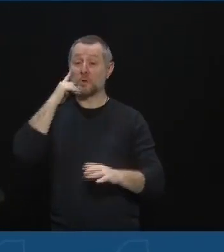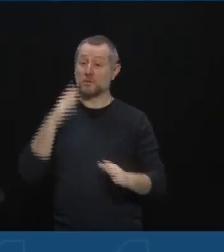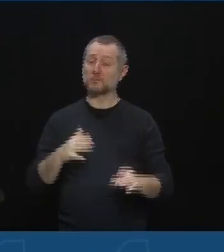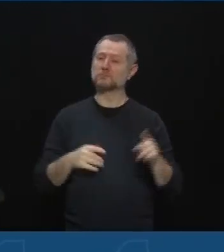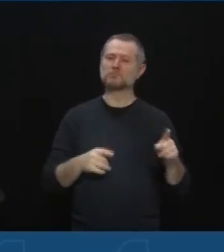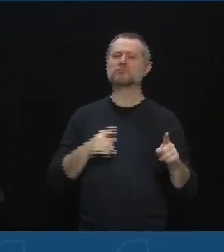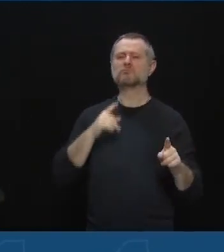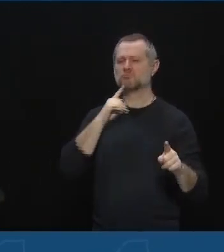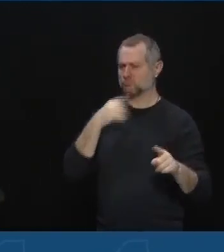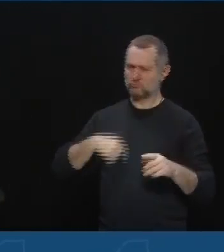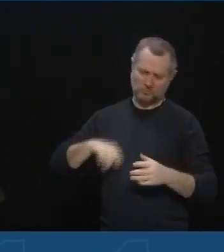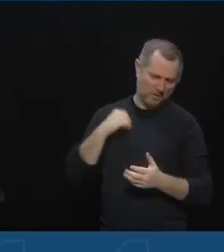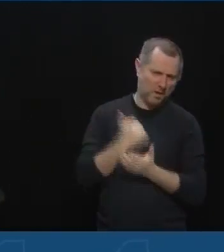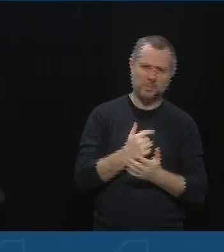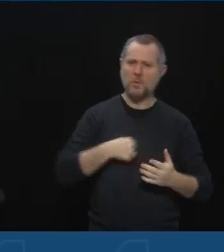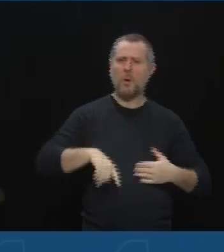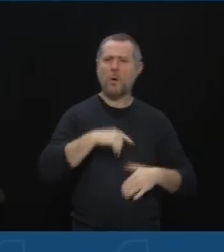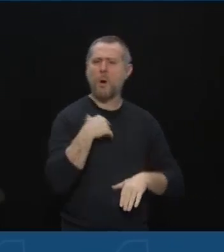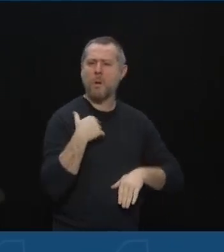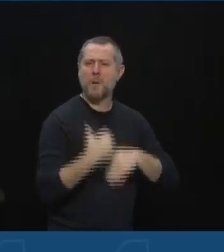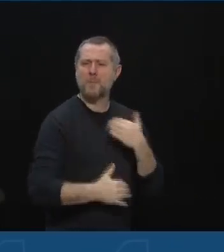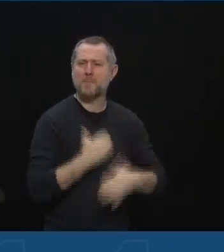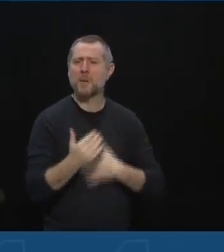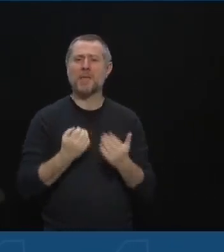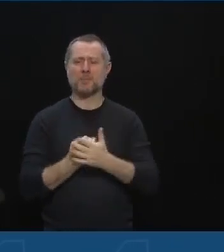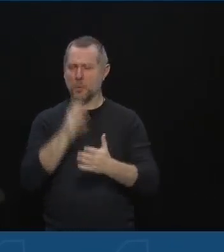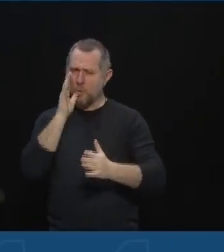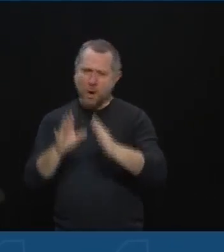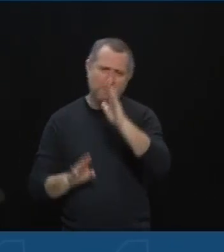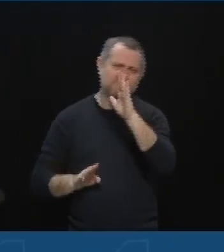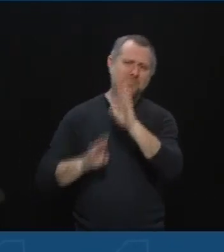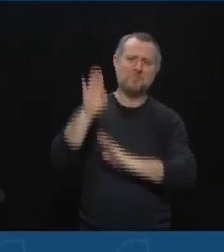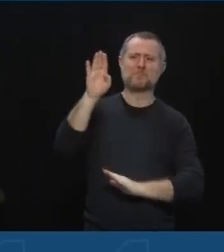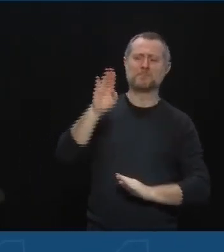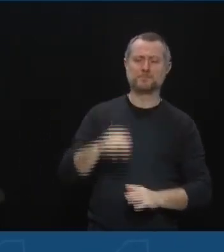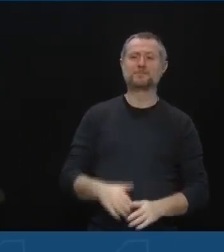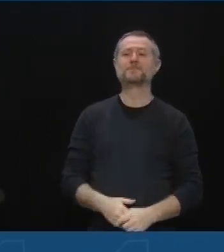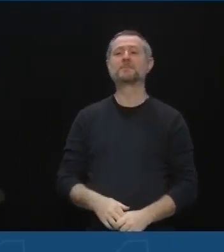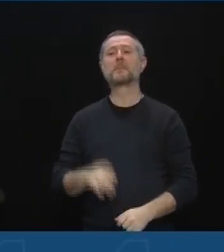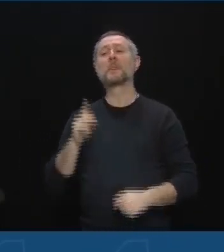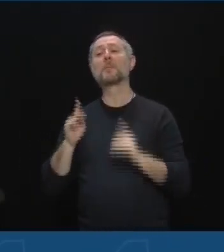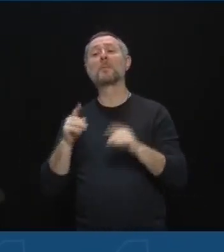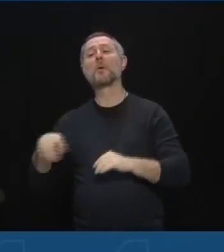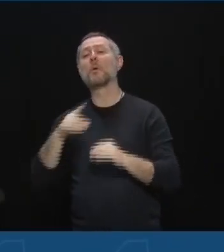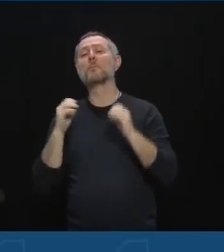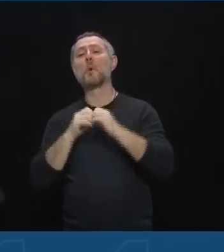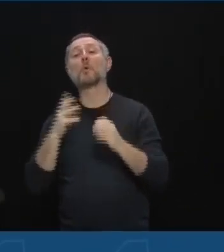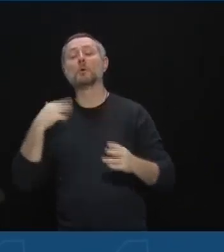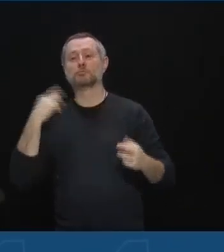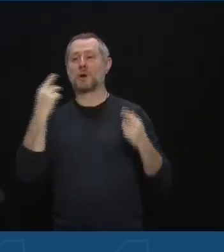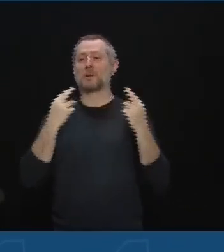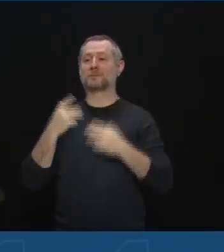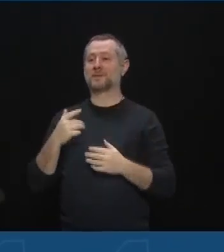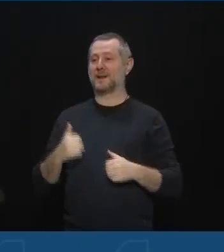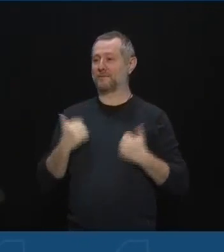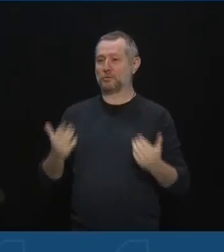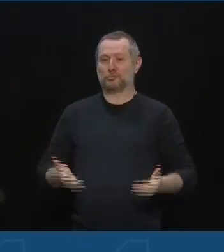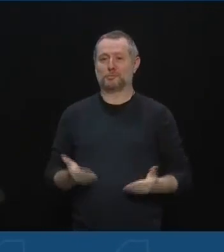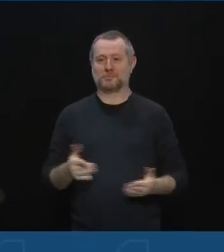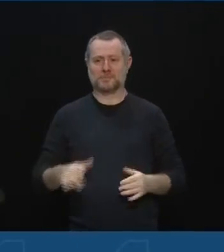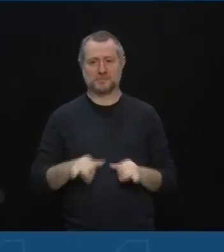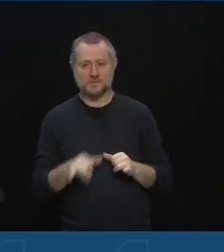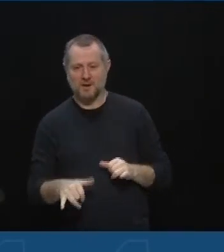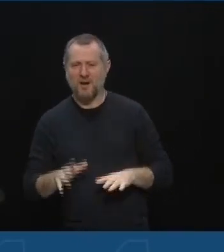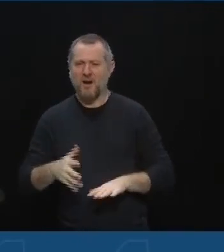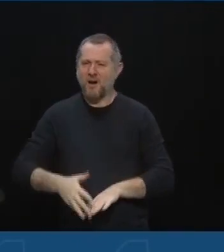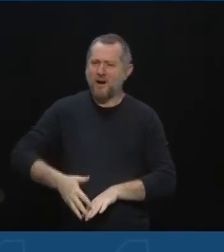momentum going, bring our economy to new heights, and give people even more reason to live here and spend time here in